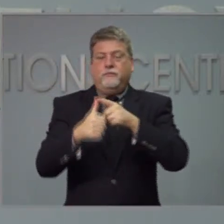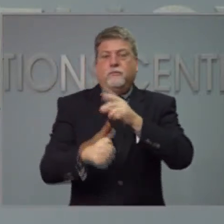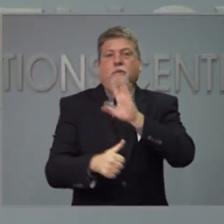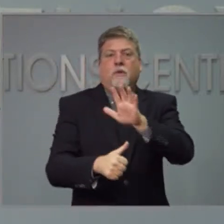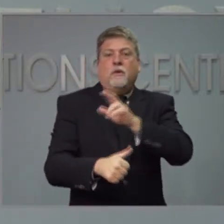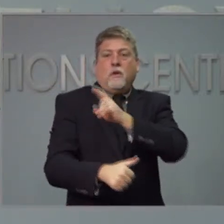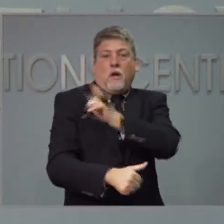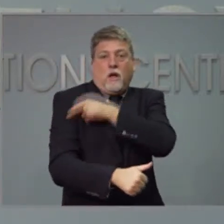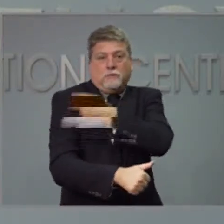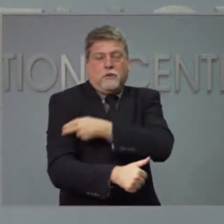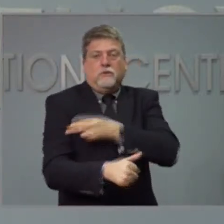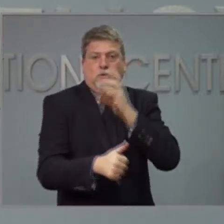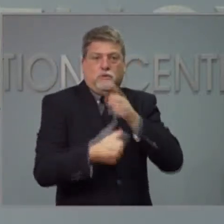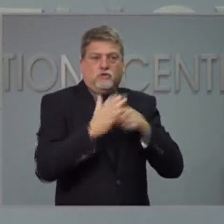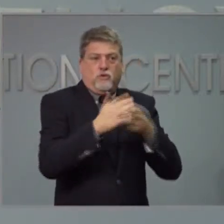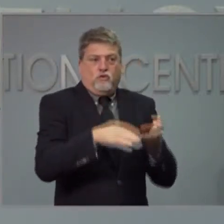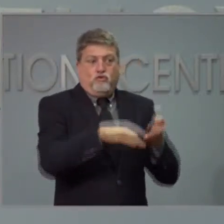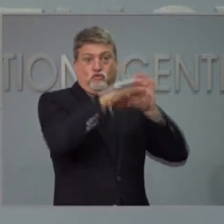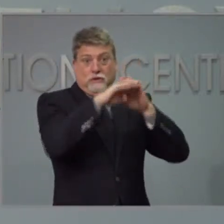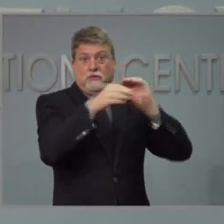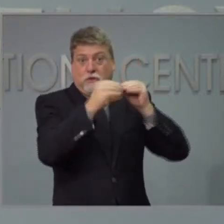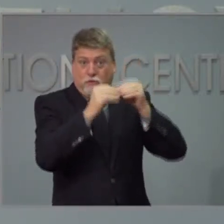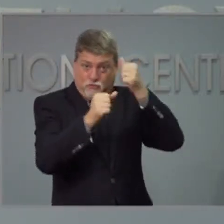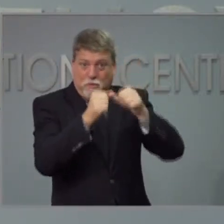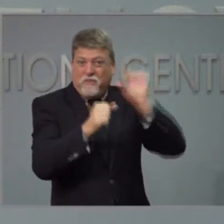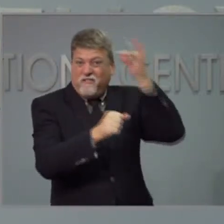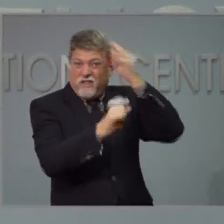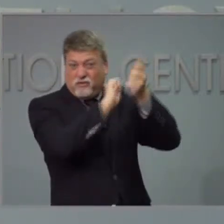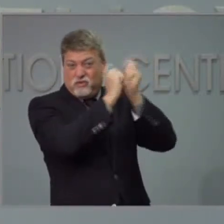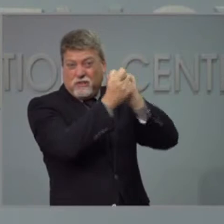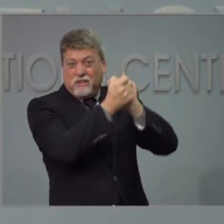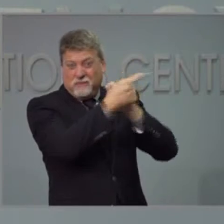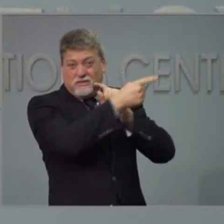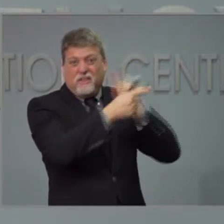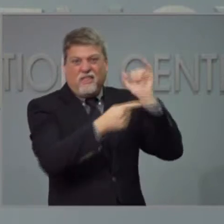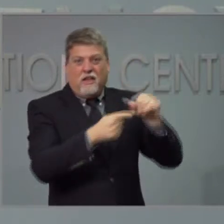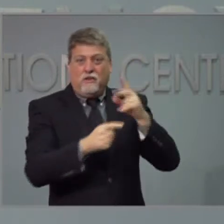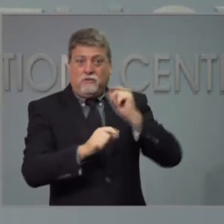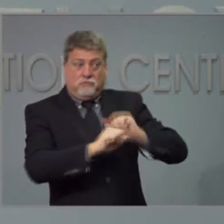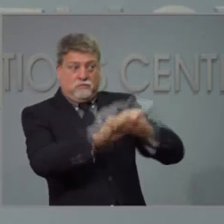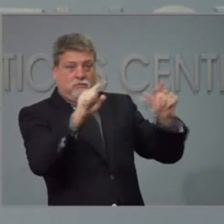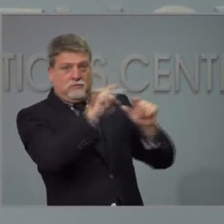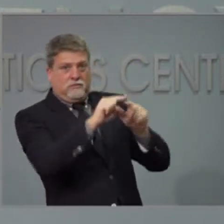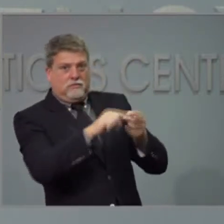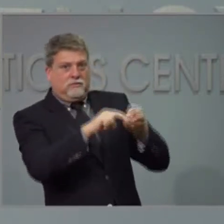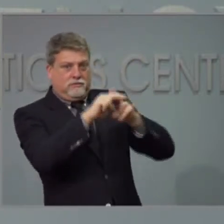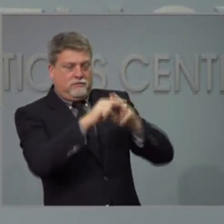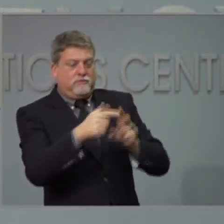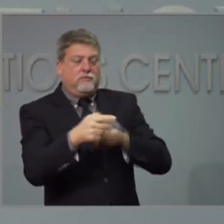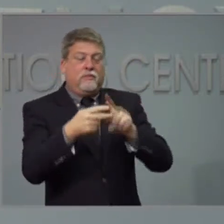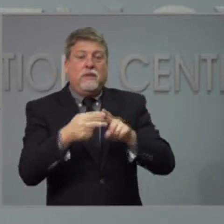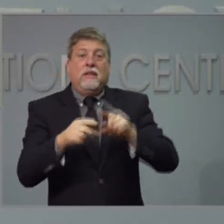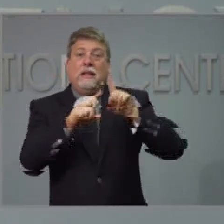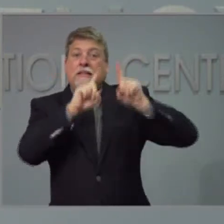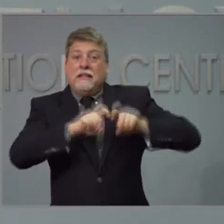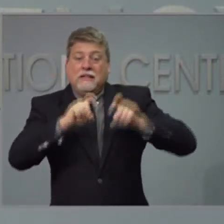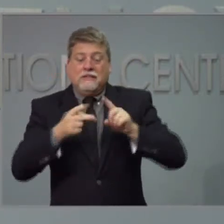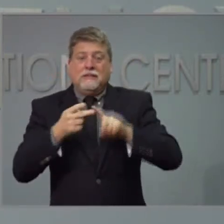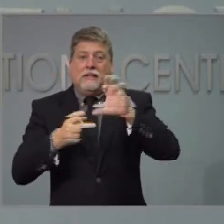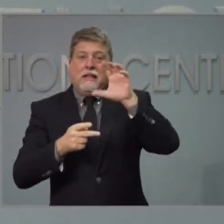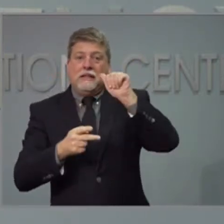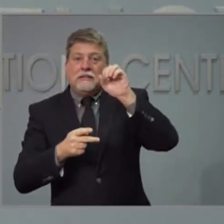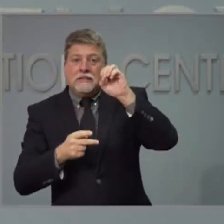Hospitalizations will show an increase tomorrow due to a federal change in how they're reported. Tests, cases, and deaths will be